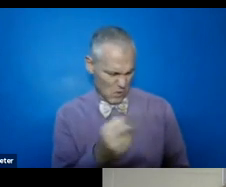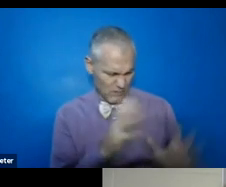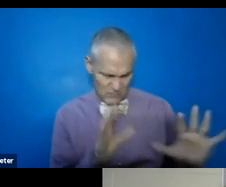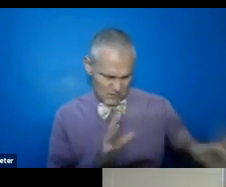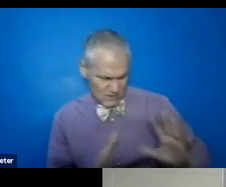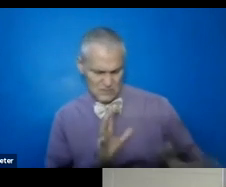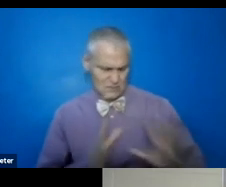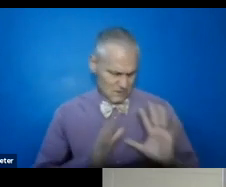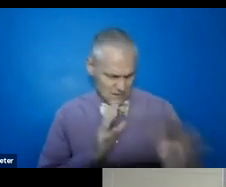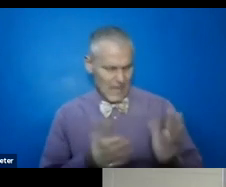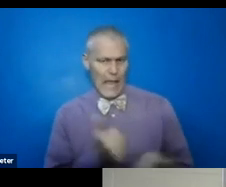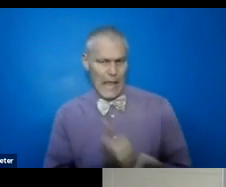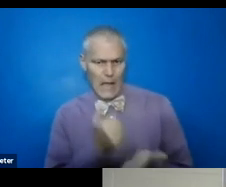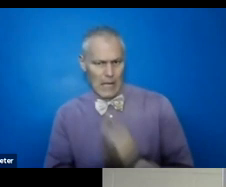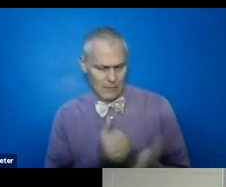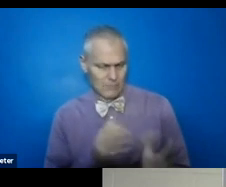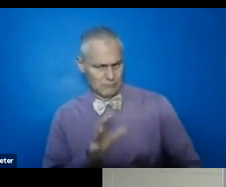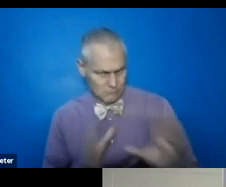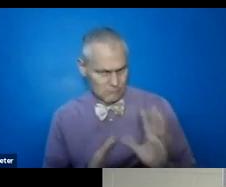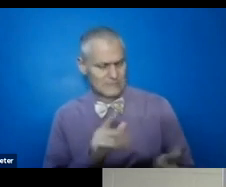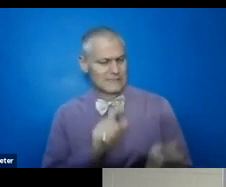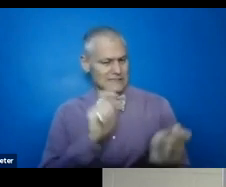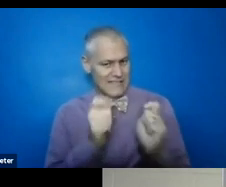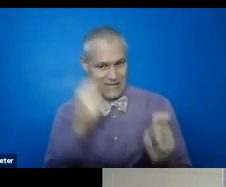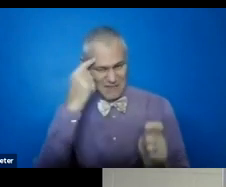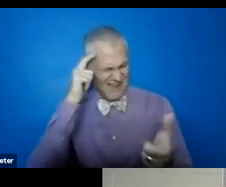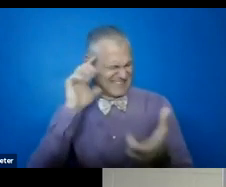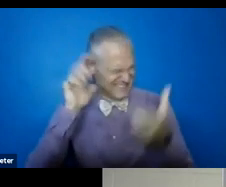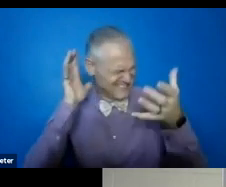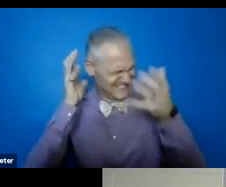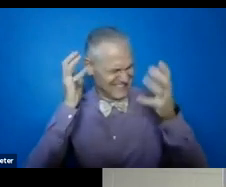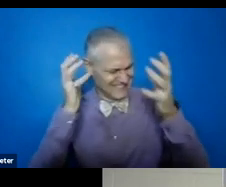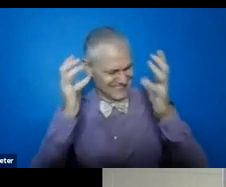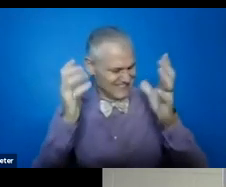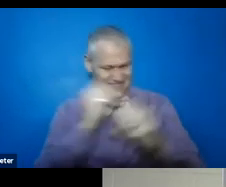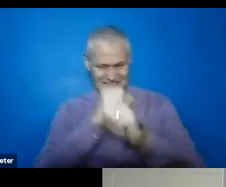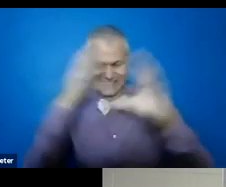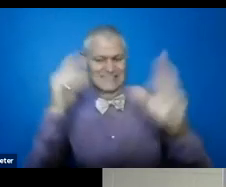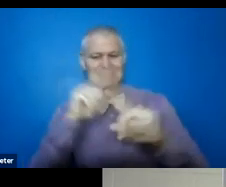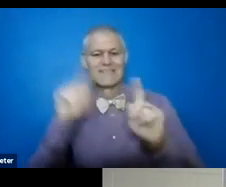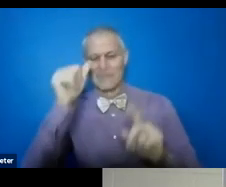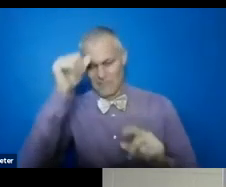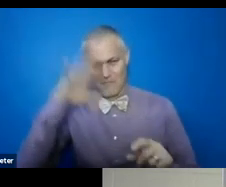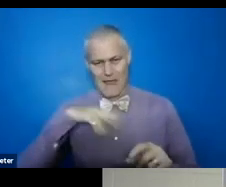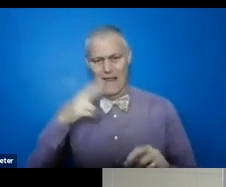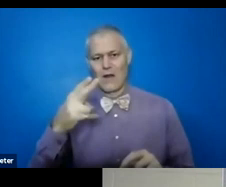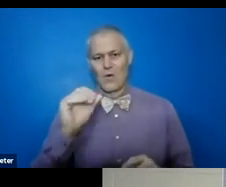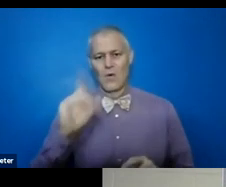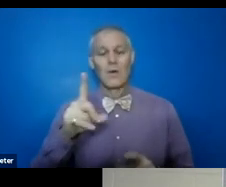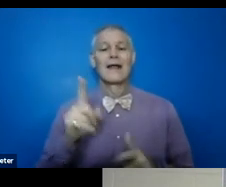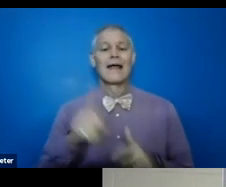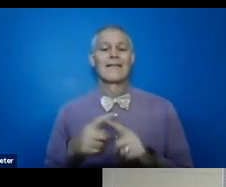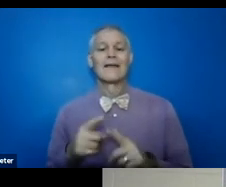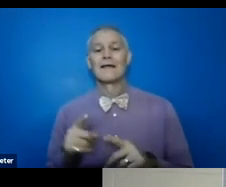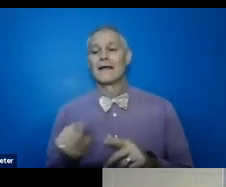this time helping them change that mindset of seeing things different when it comes to manhood, right? But then they walk out